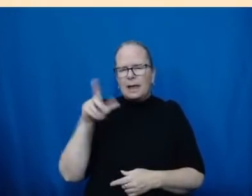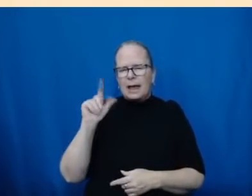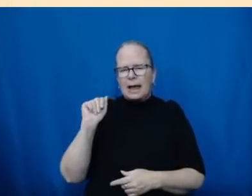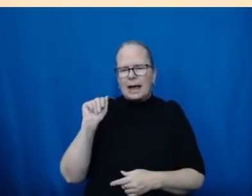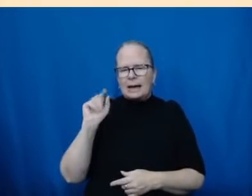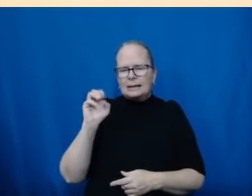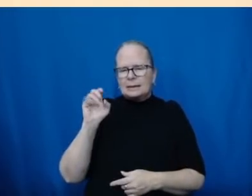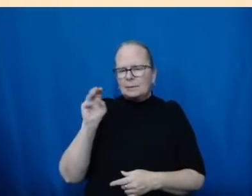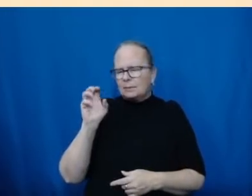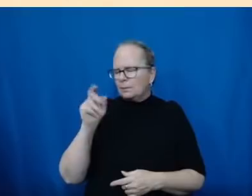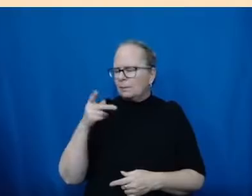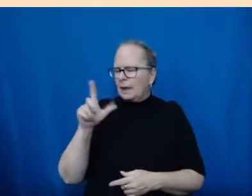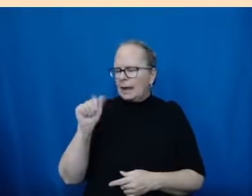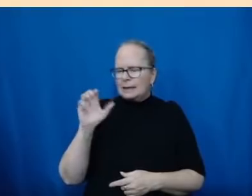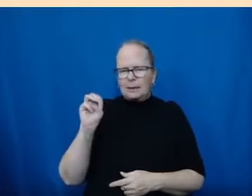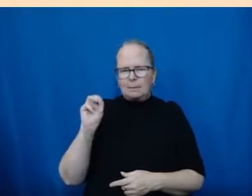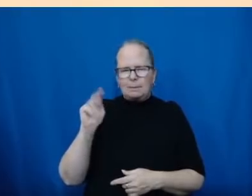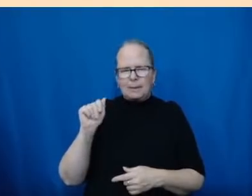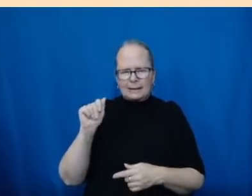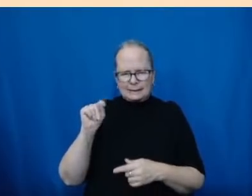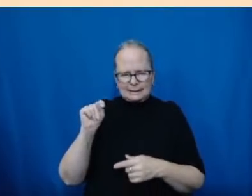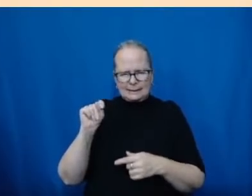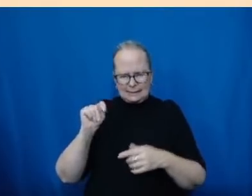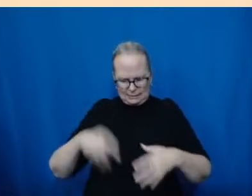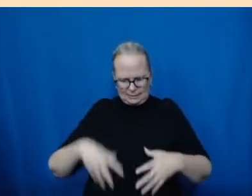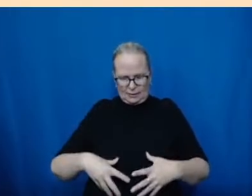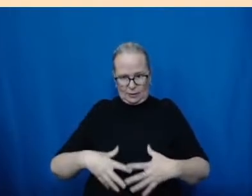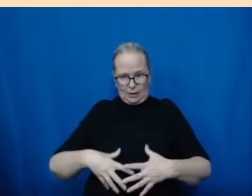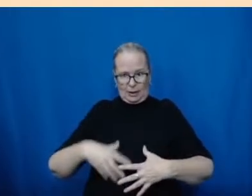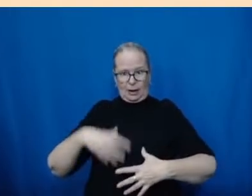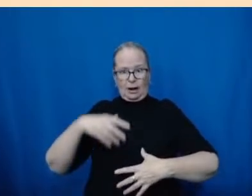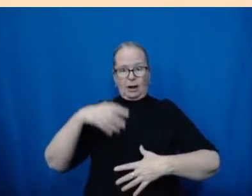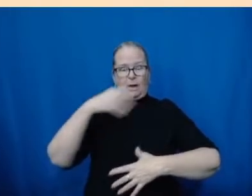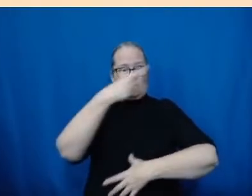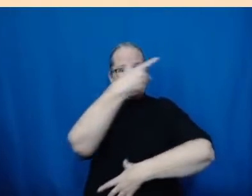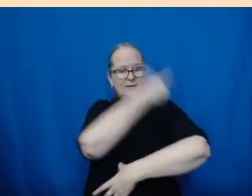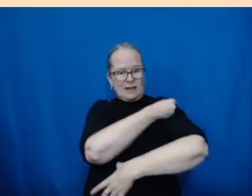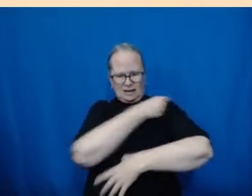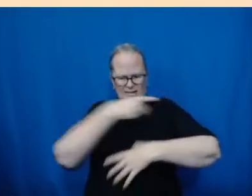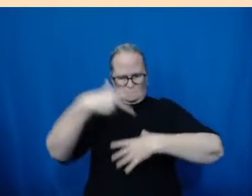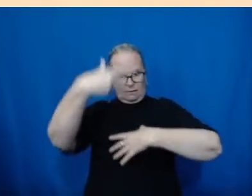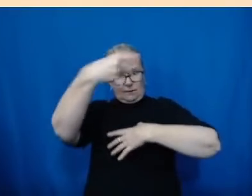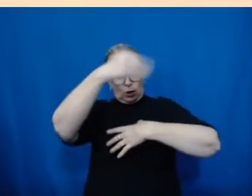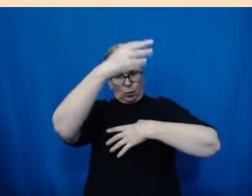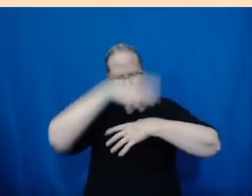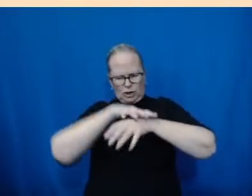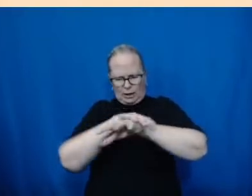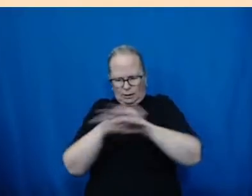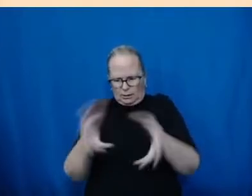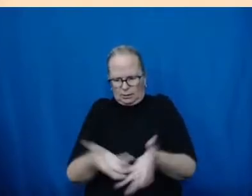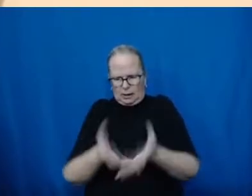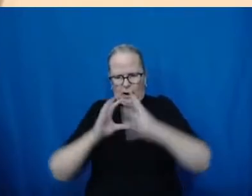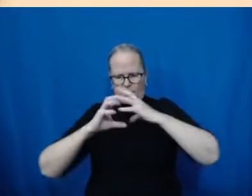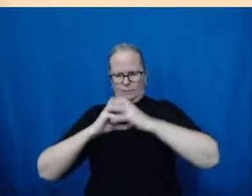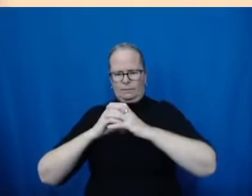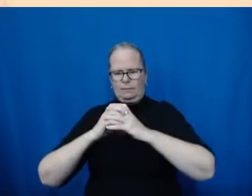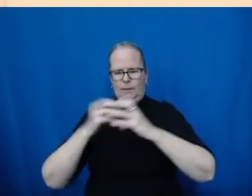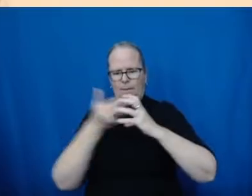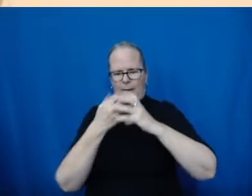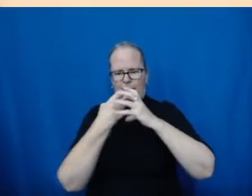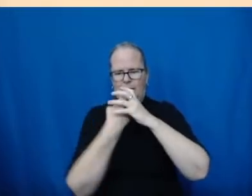DNA. But what does go to the baby are antibodies. And so when a person receives the COVID vaccine,